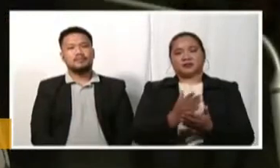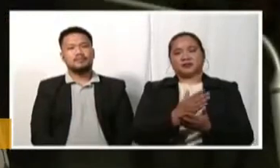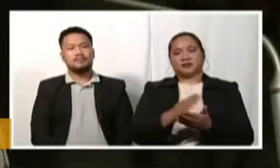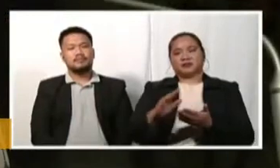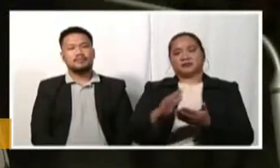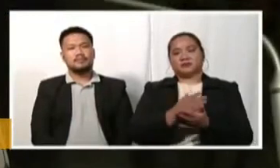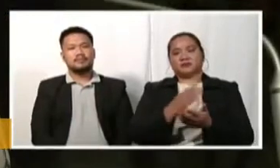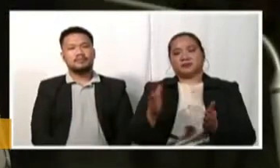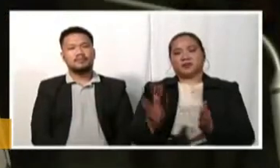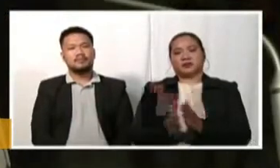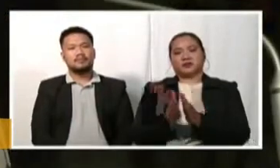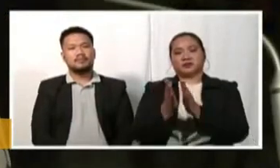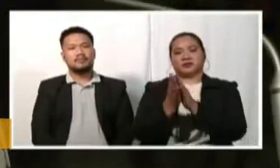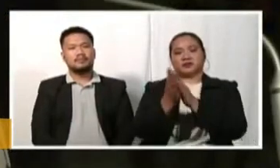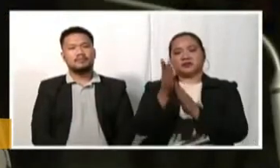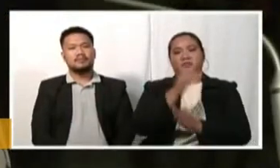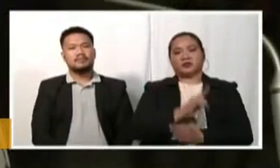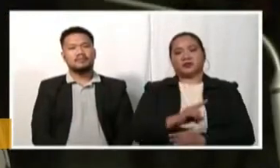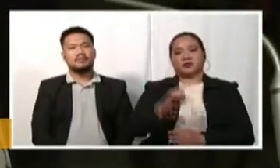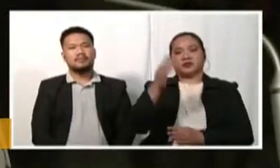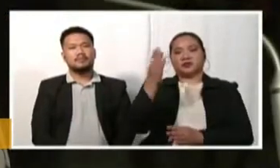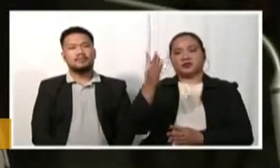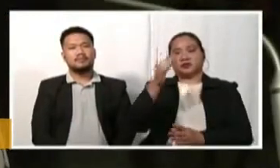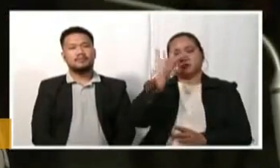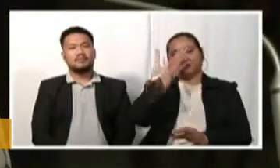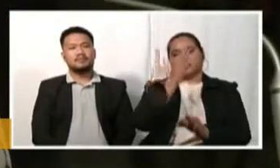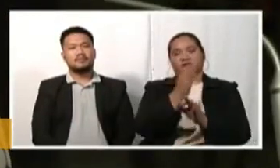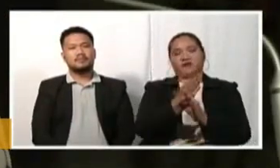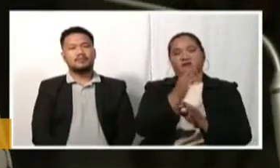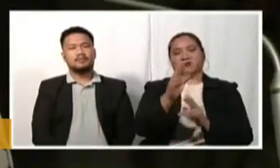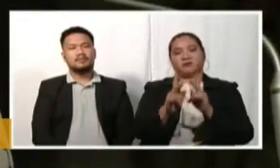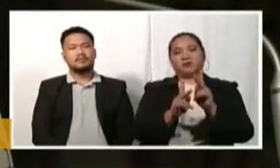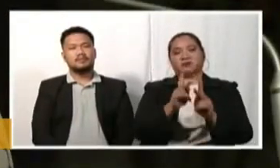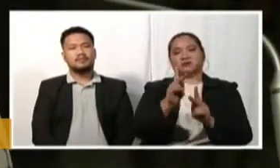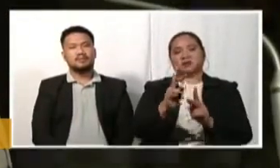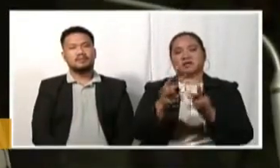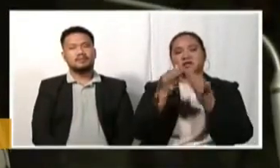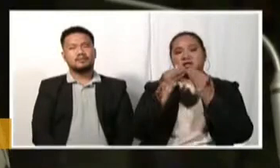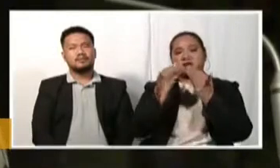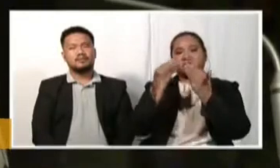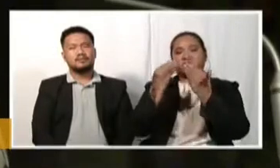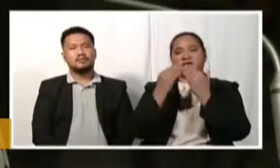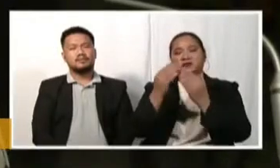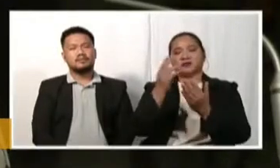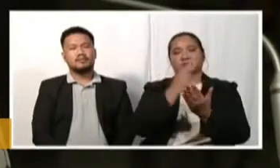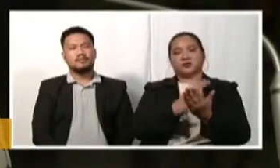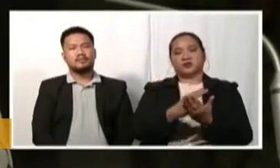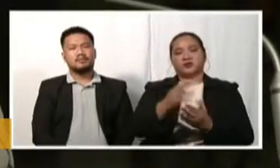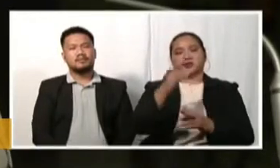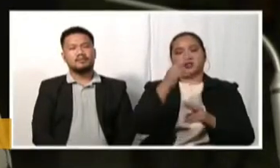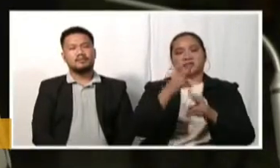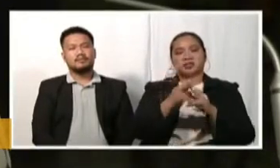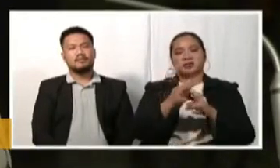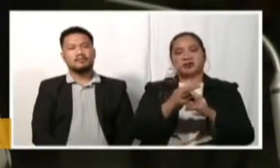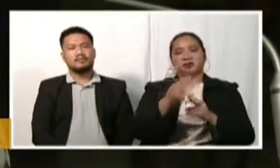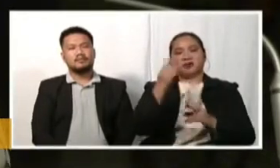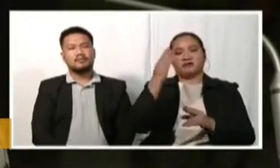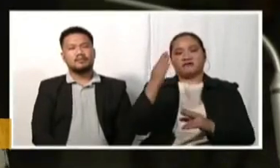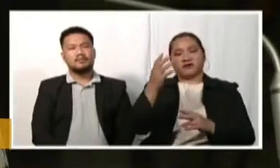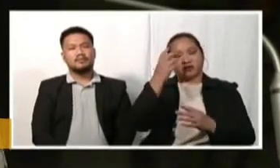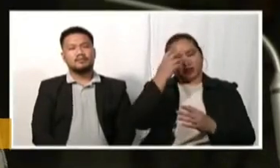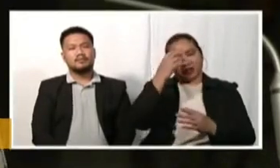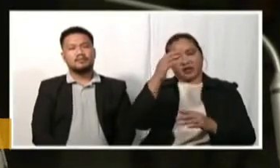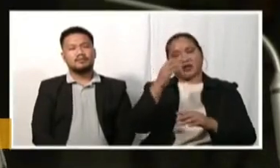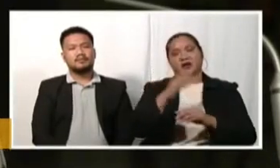Praise to the Lord, you, his faithful ones, and give thanks to his holy name, for his